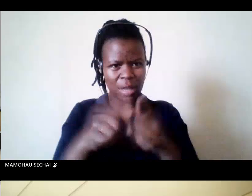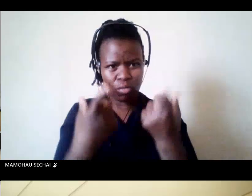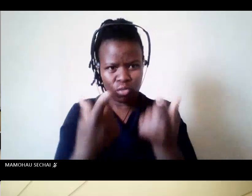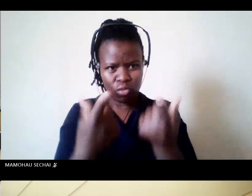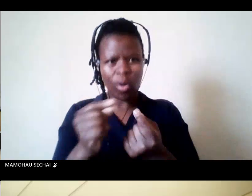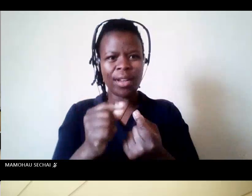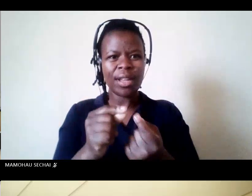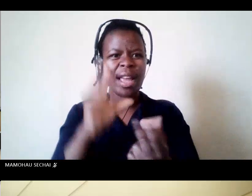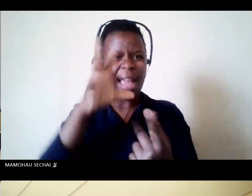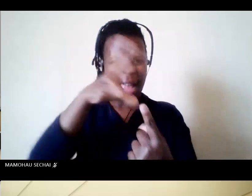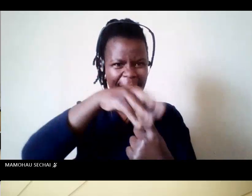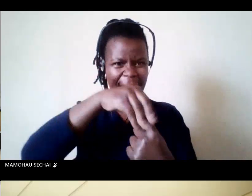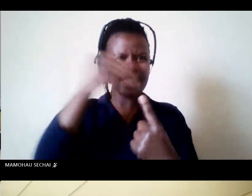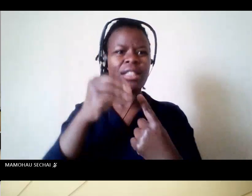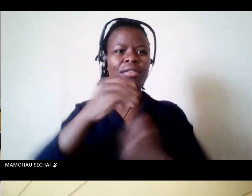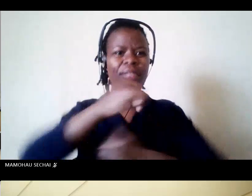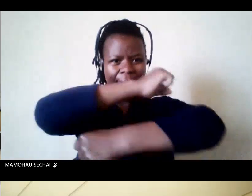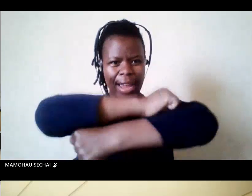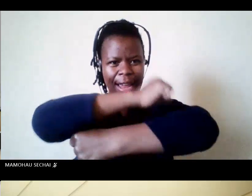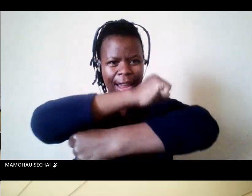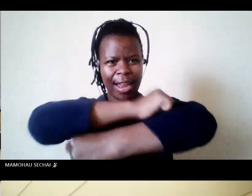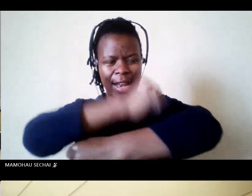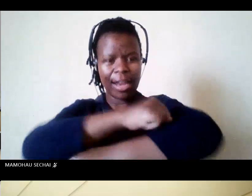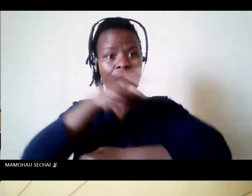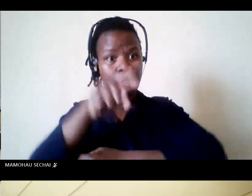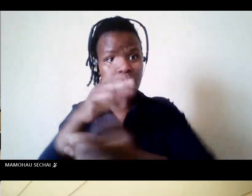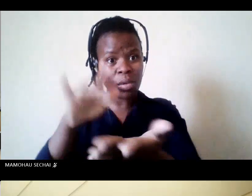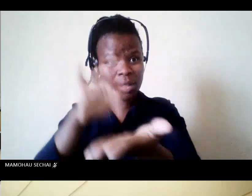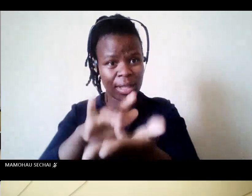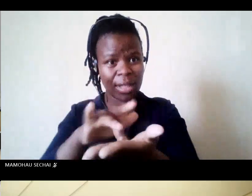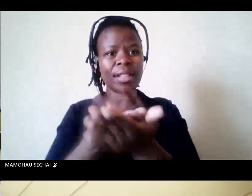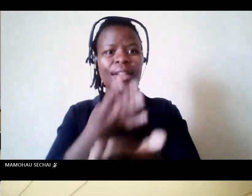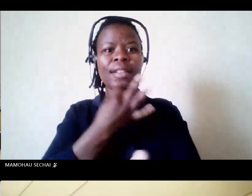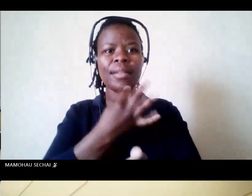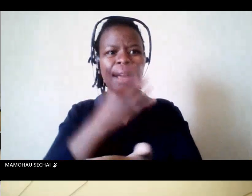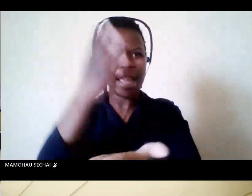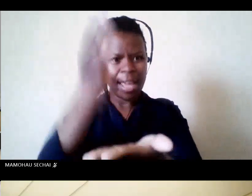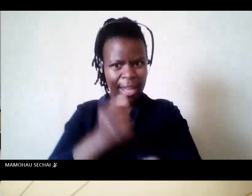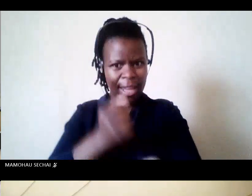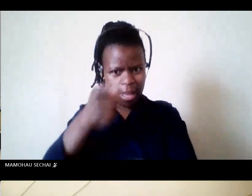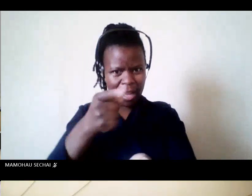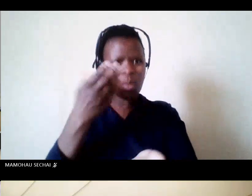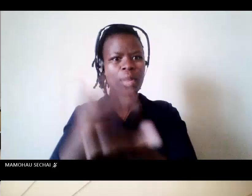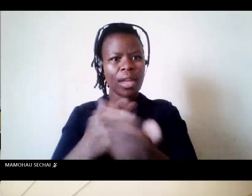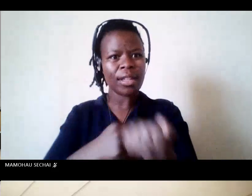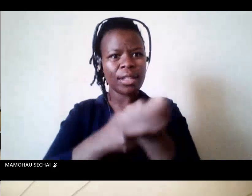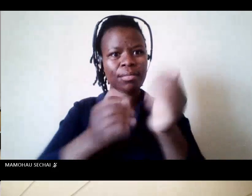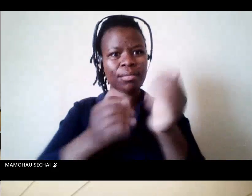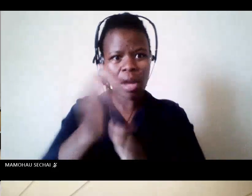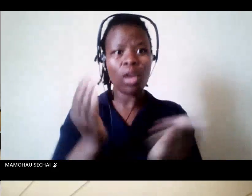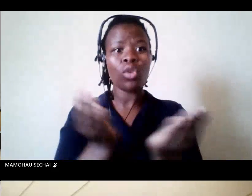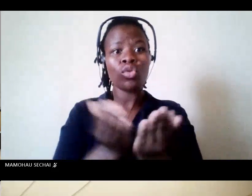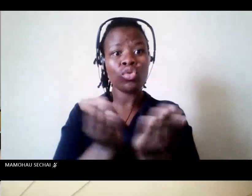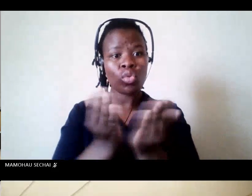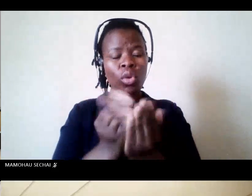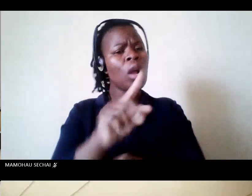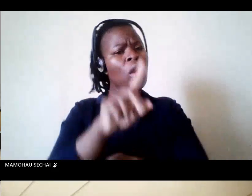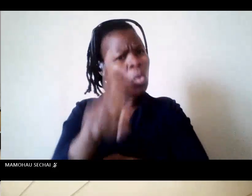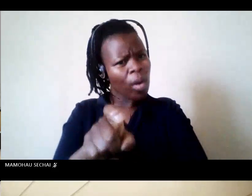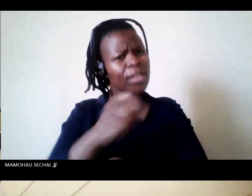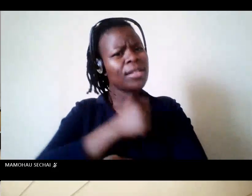identify learners in the center and say, we are taking these ones to school. Then my question would